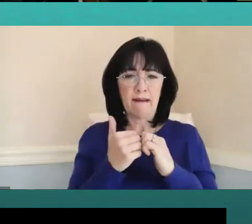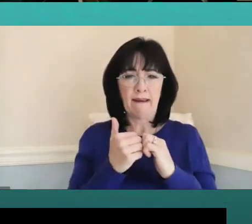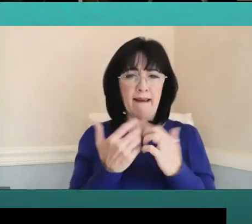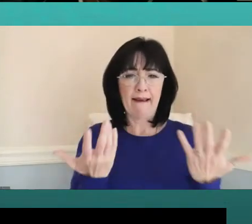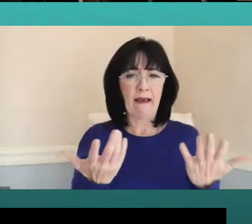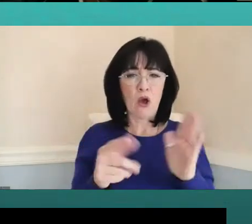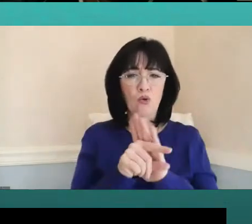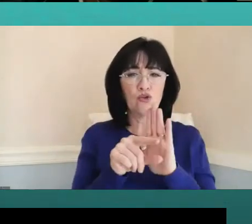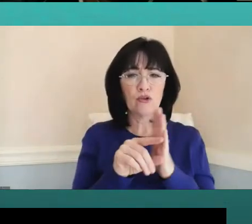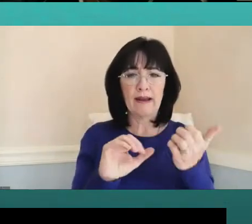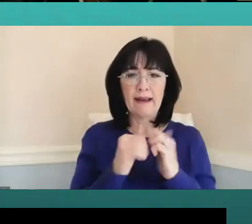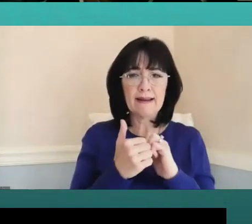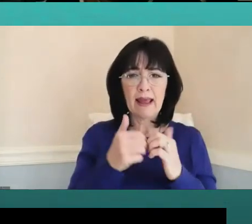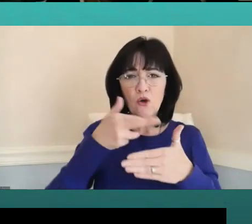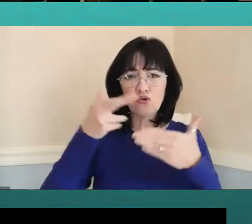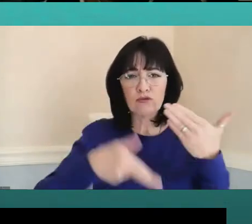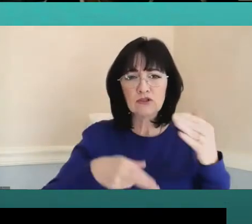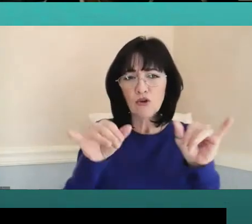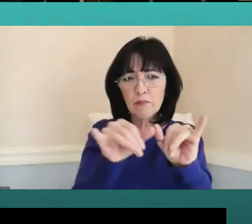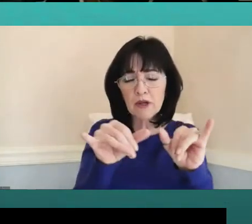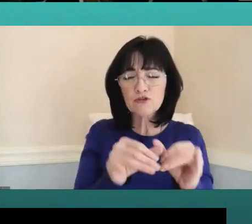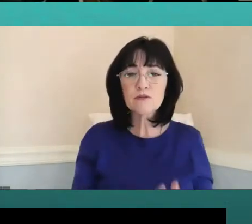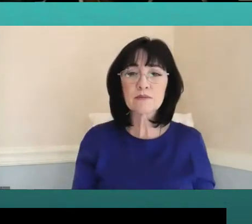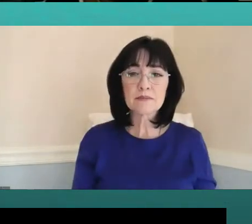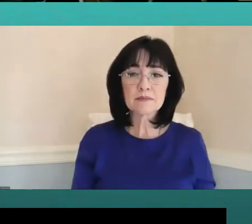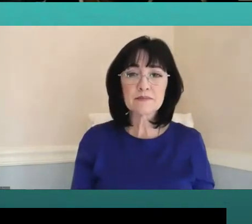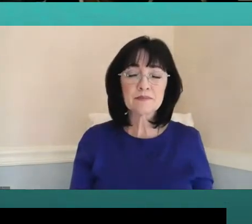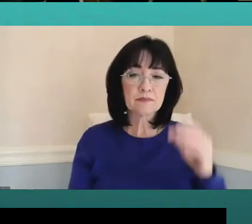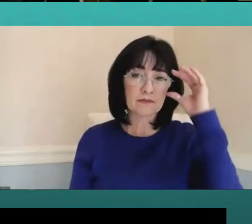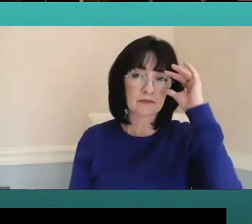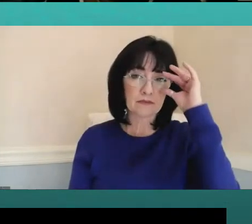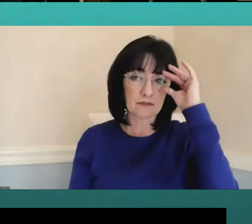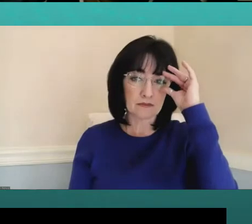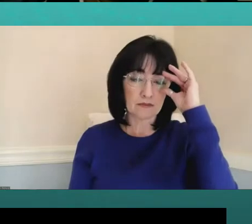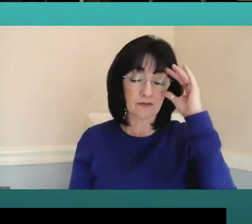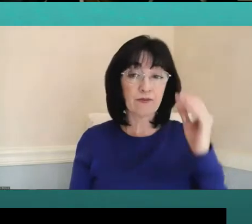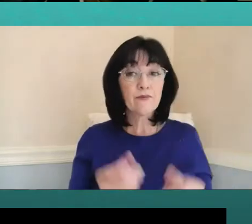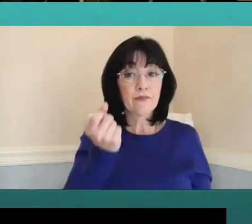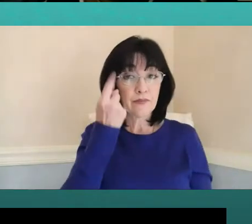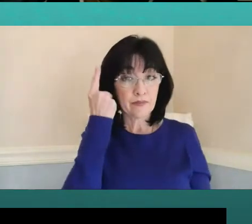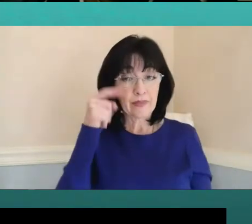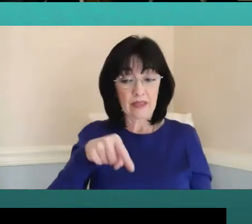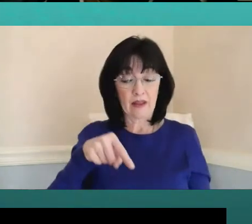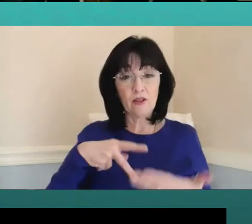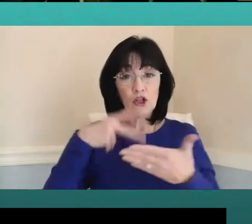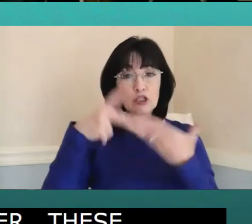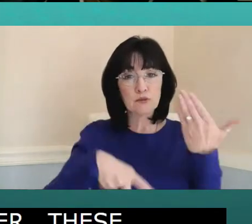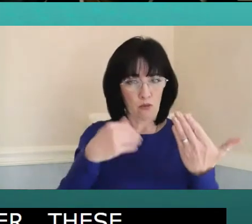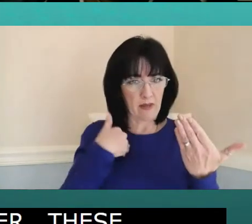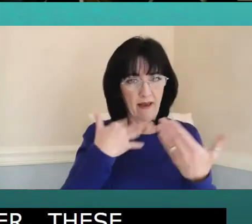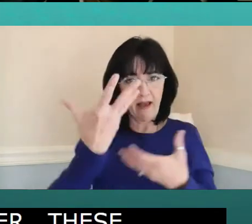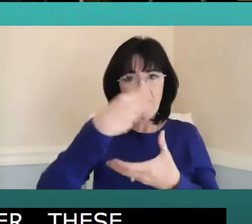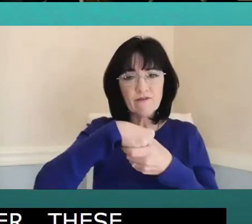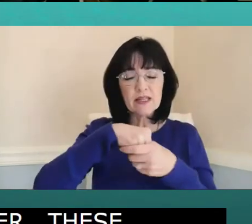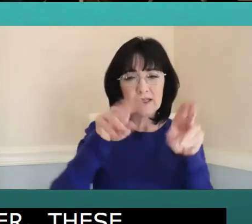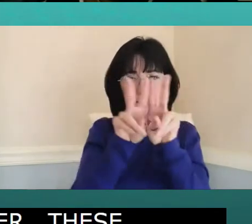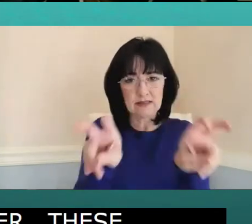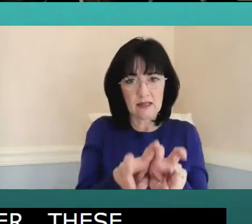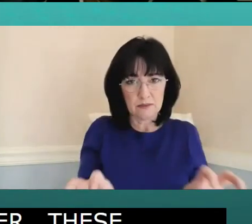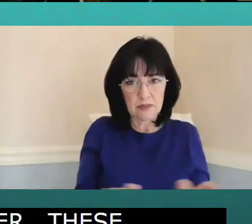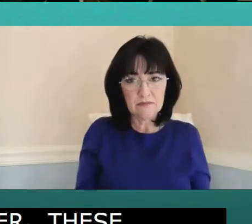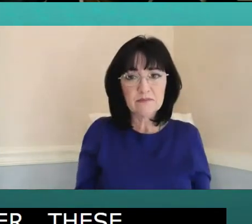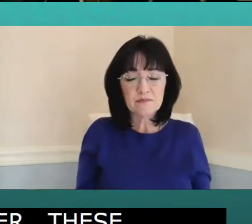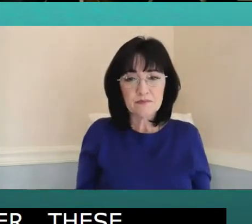Several of us can contribute to that answer. These programs do have formative assessments woven into them so